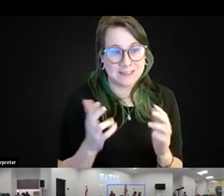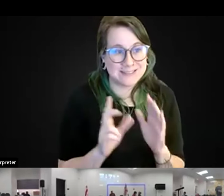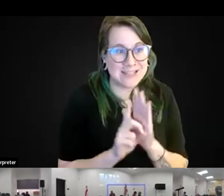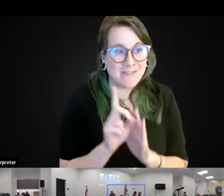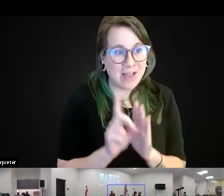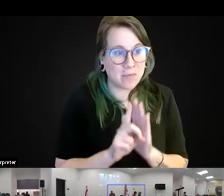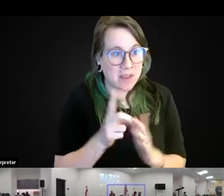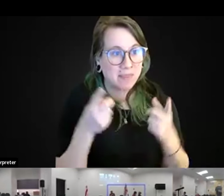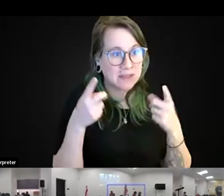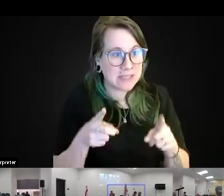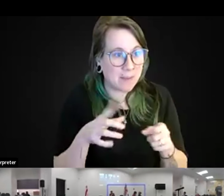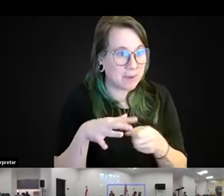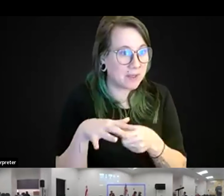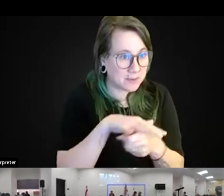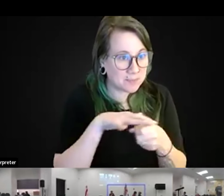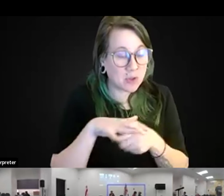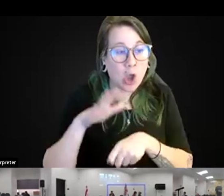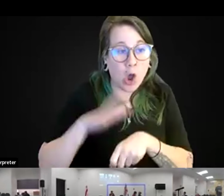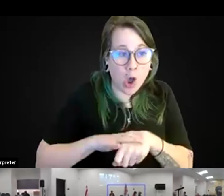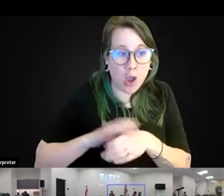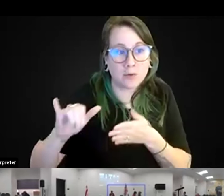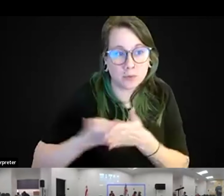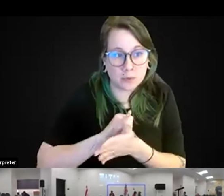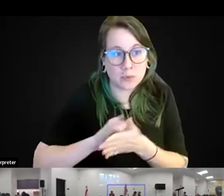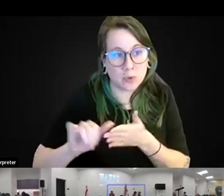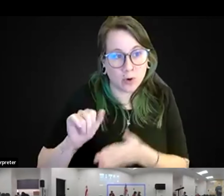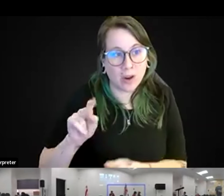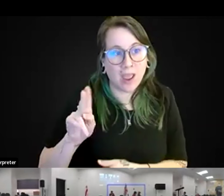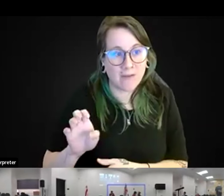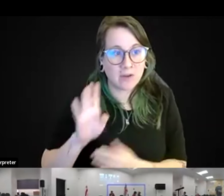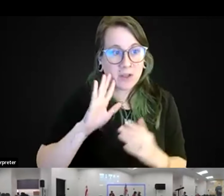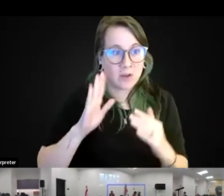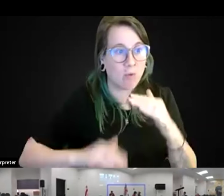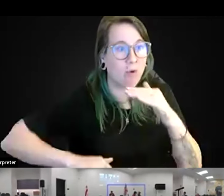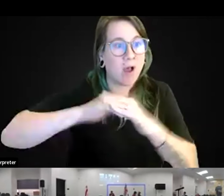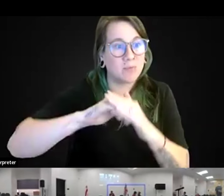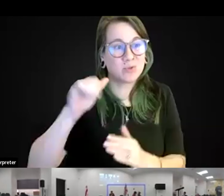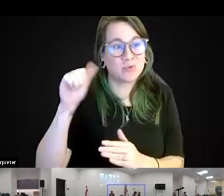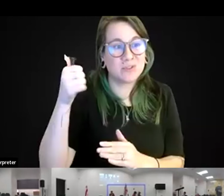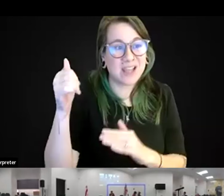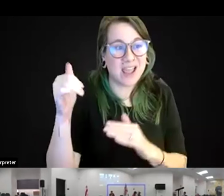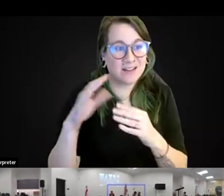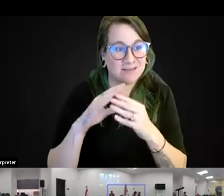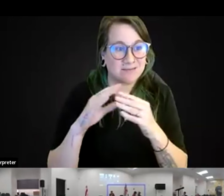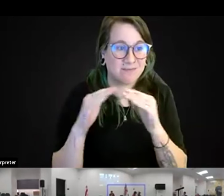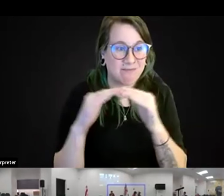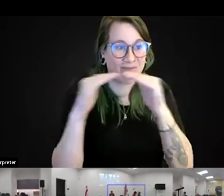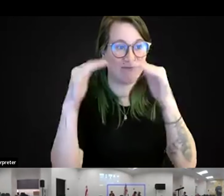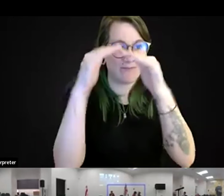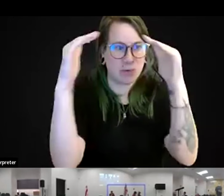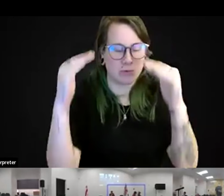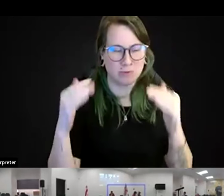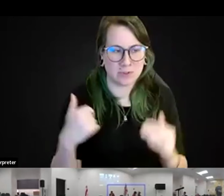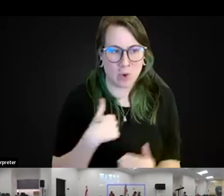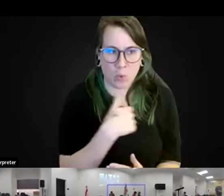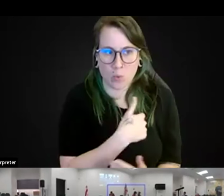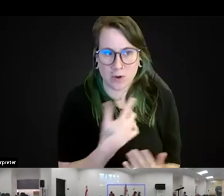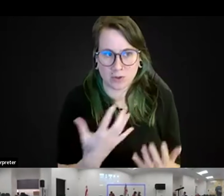development that's going on New York Avenue is going up 10 stories. So we just want to